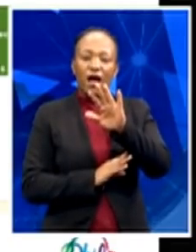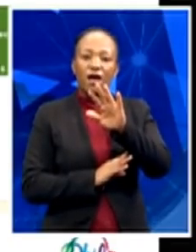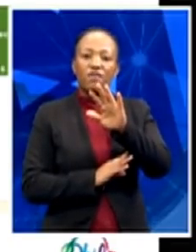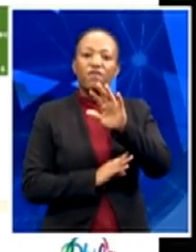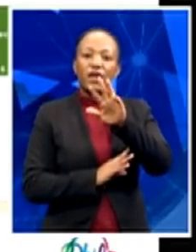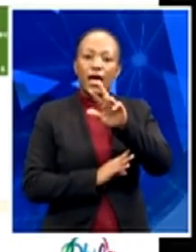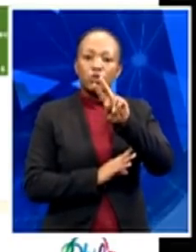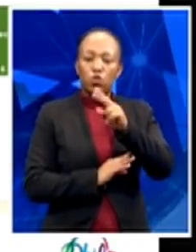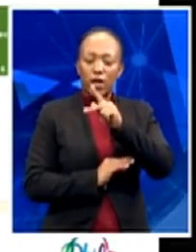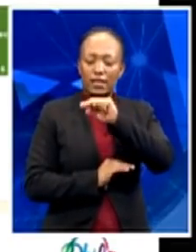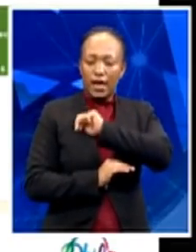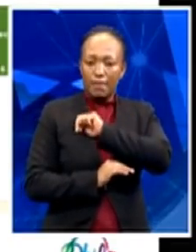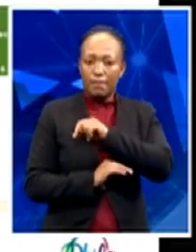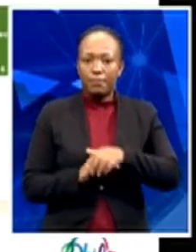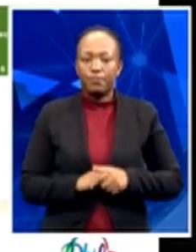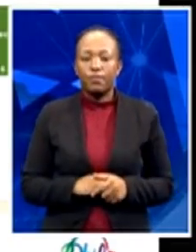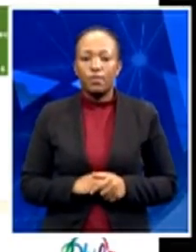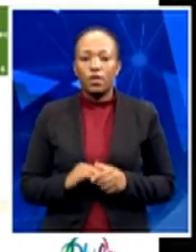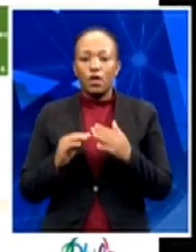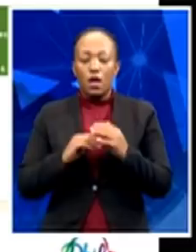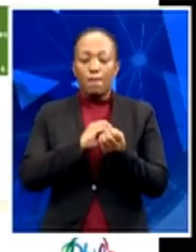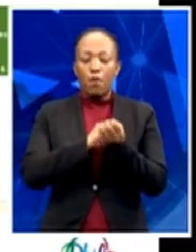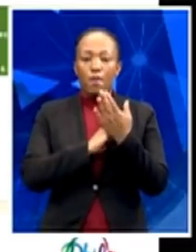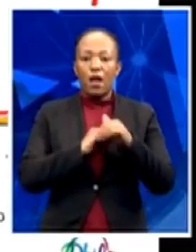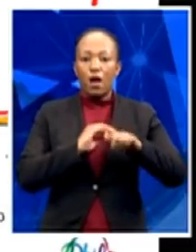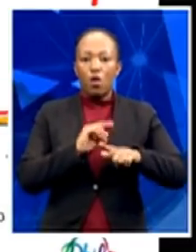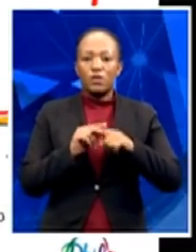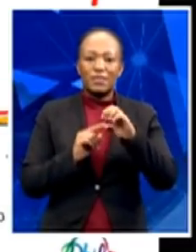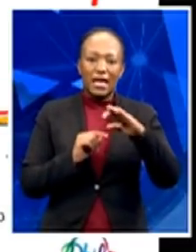in Mpumalanga, Eastern Cape, and Northern Cape. Next slide, please.